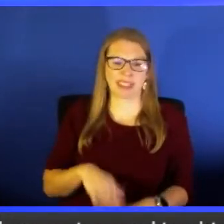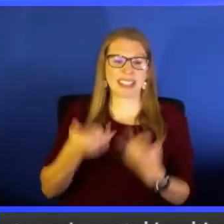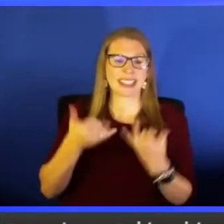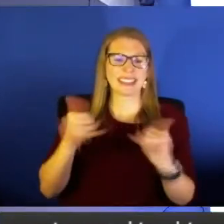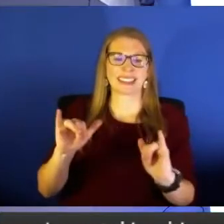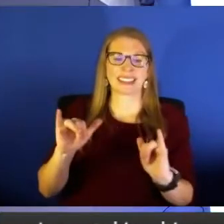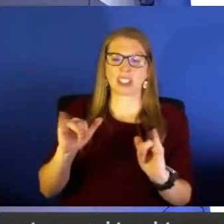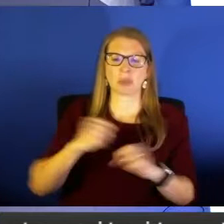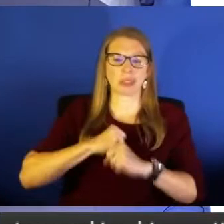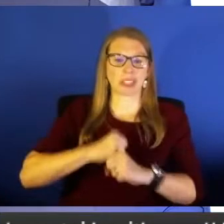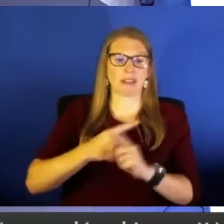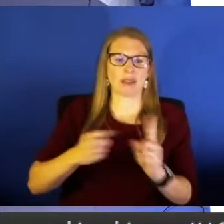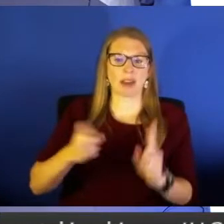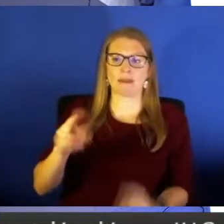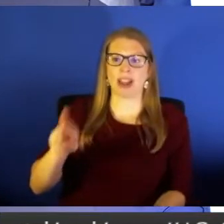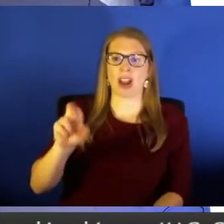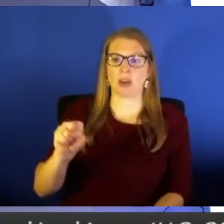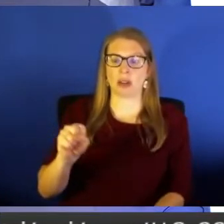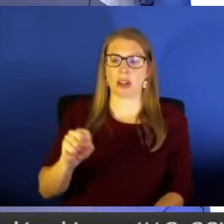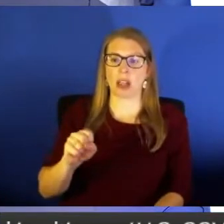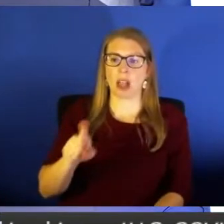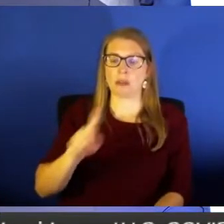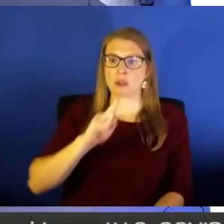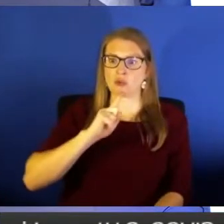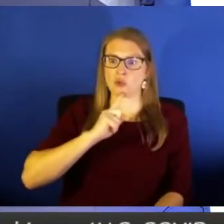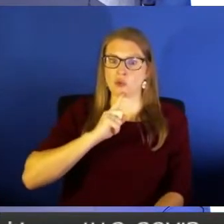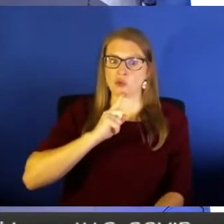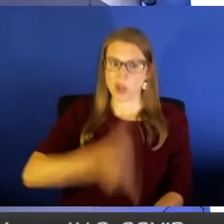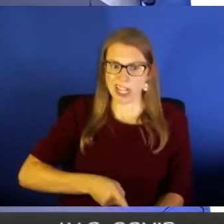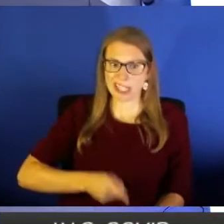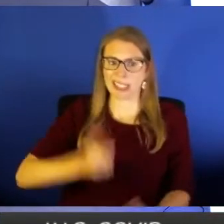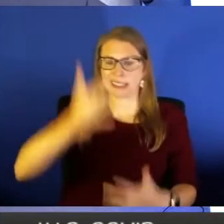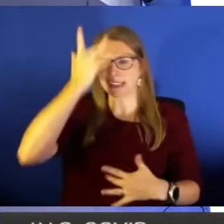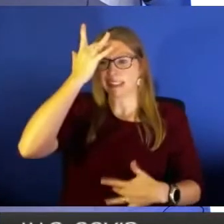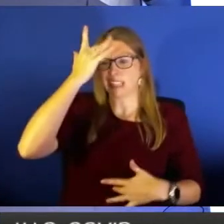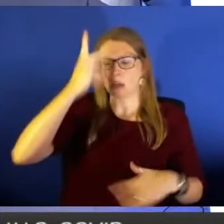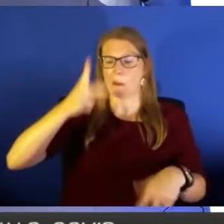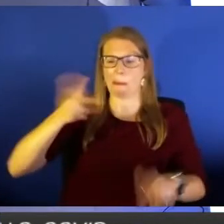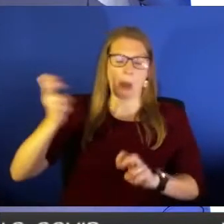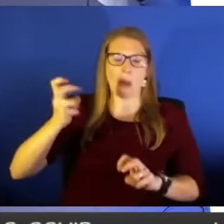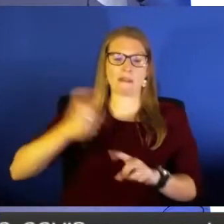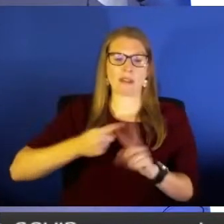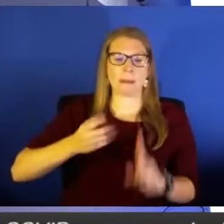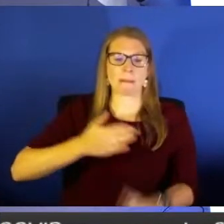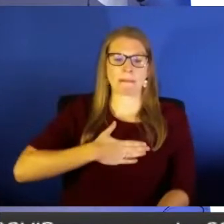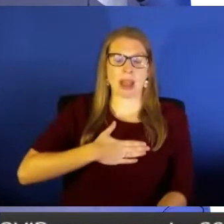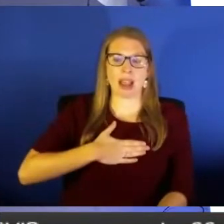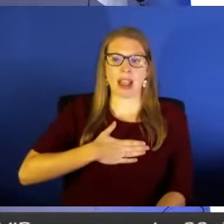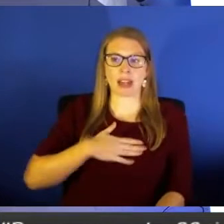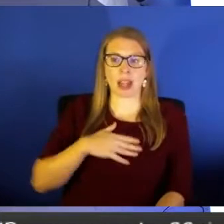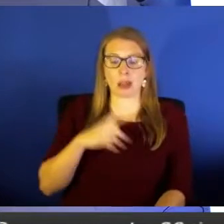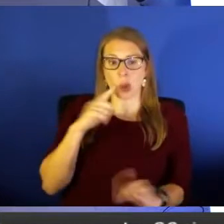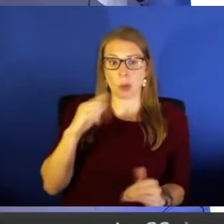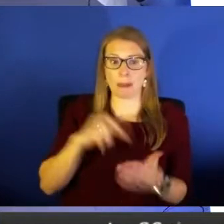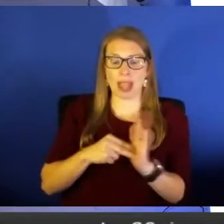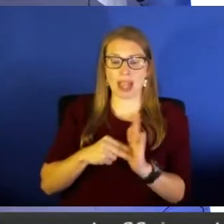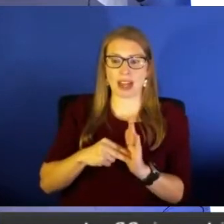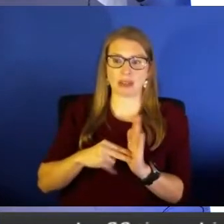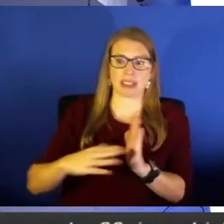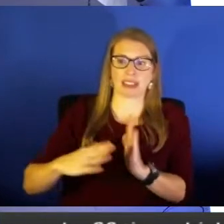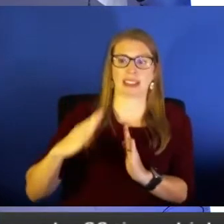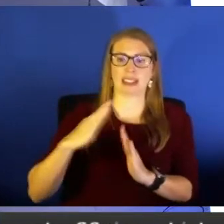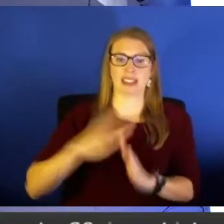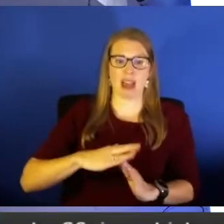virus. Hoping, because I got super sick from all of mine. Right. So I was hoping it meant I was super protected. Then I still got COVID.